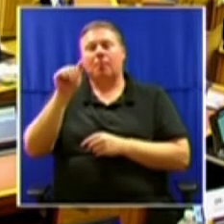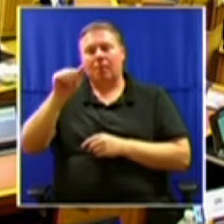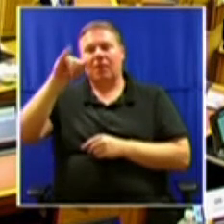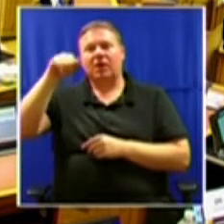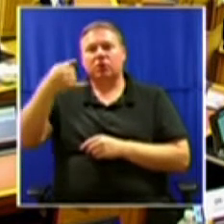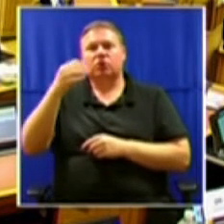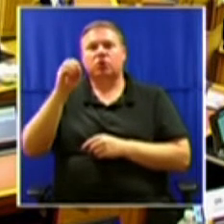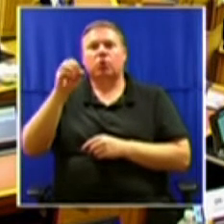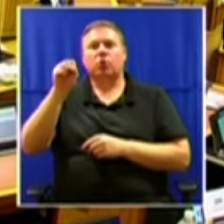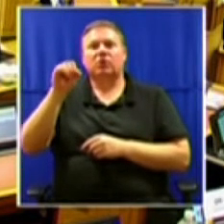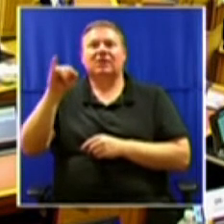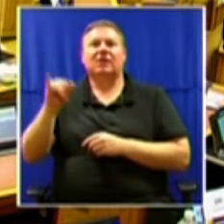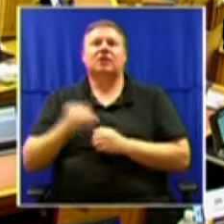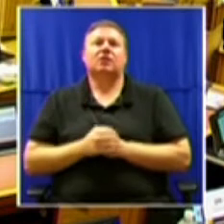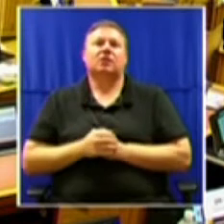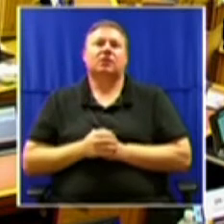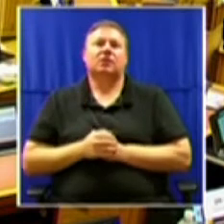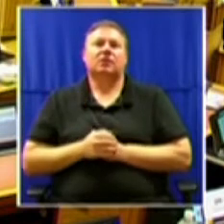Minister.